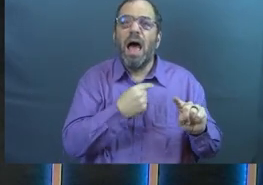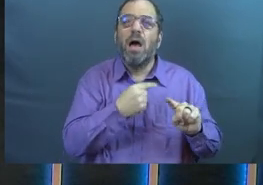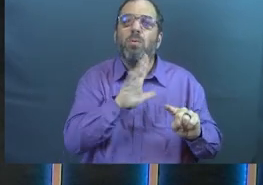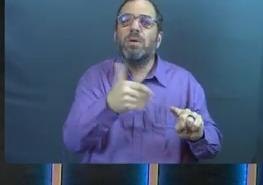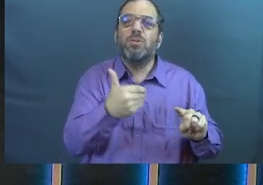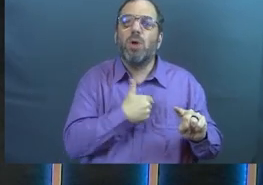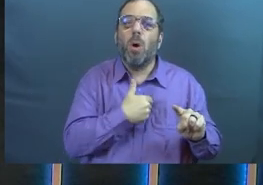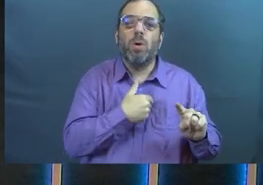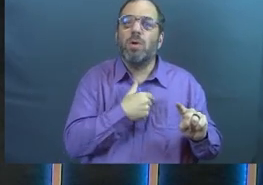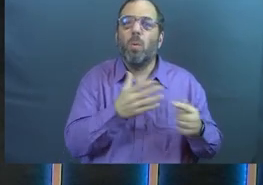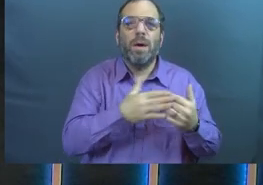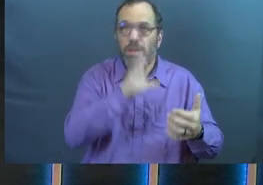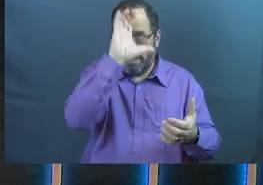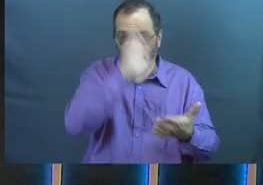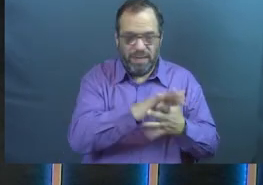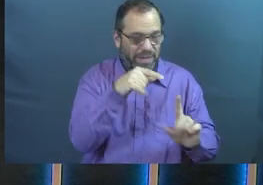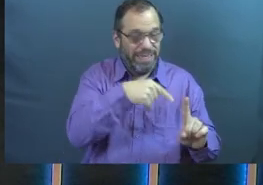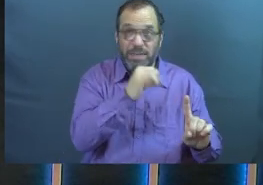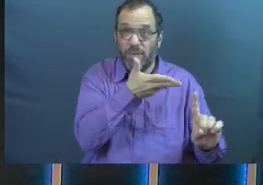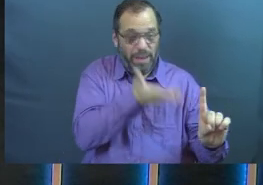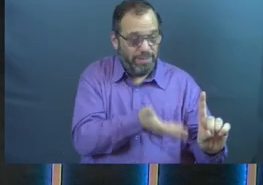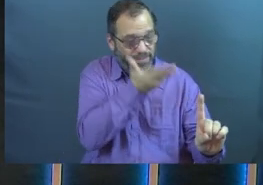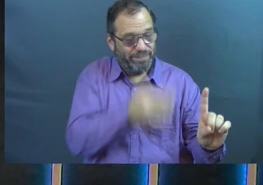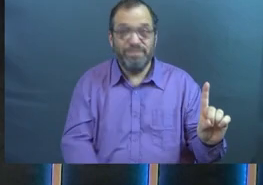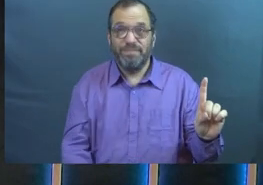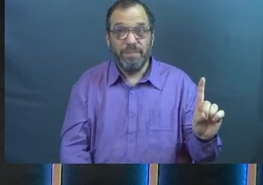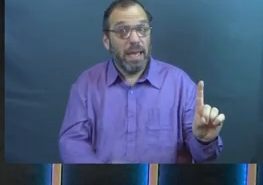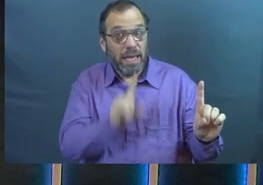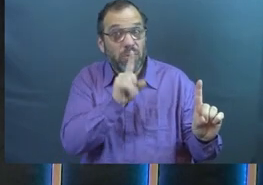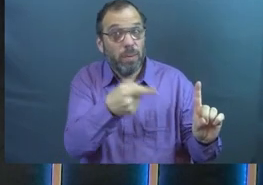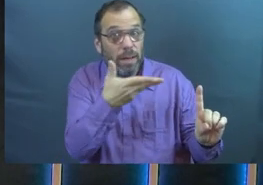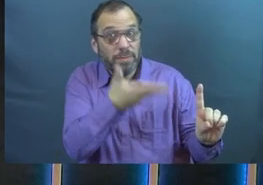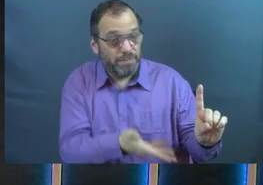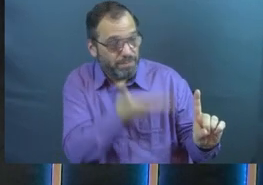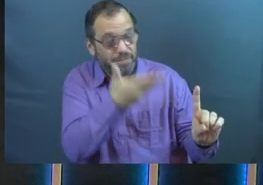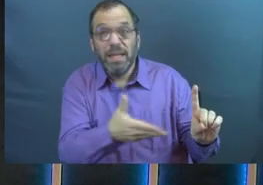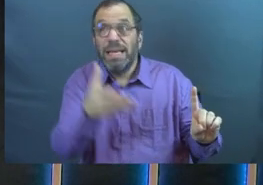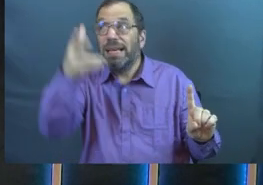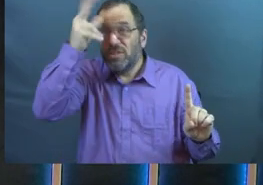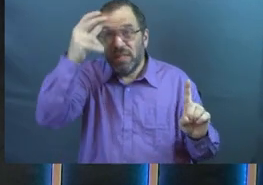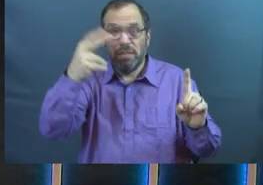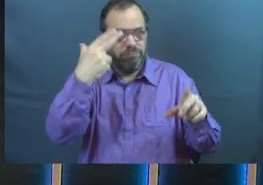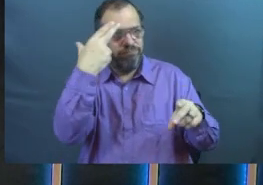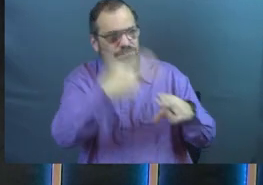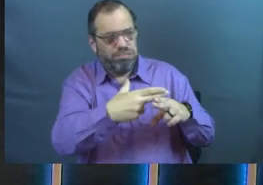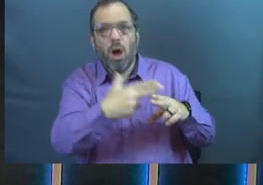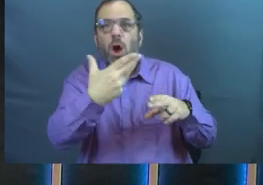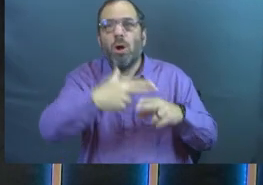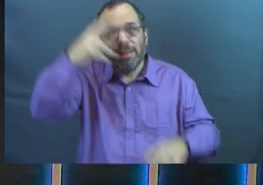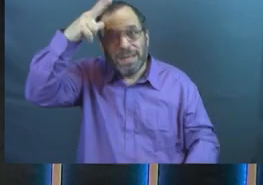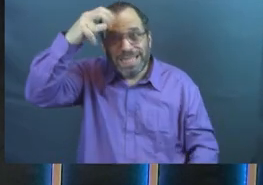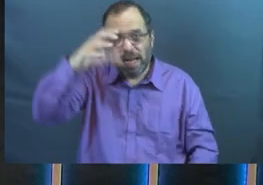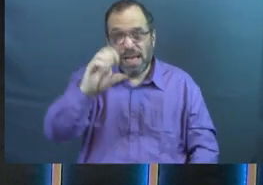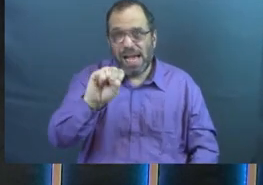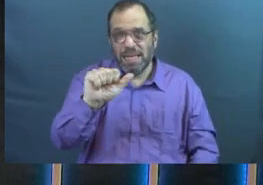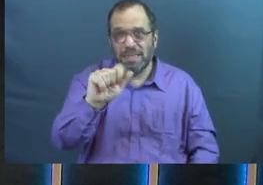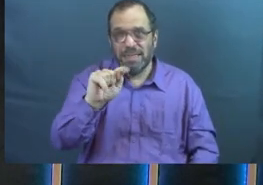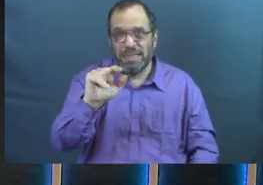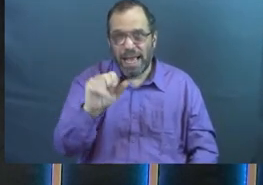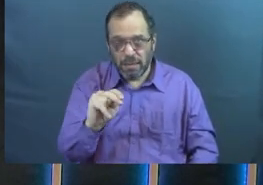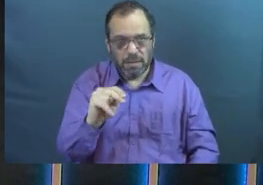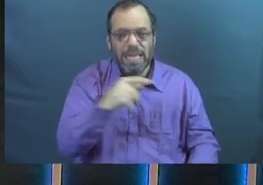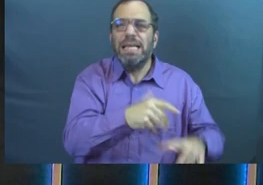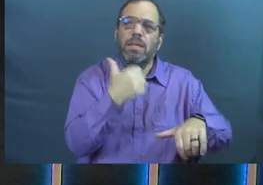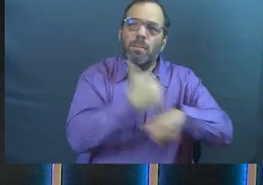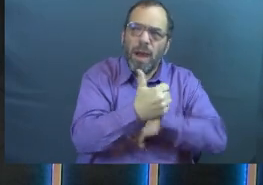souls, whether you believe in him or not, he's still there. He is a reality. Jesus called him by name, called him Satan. He is the enemy, he's